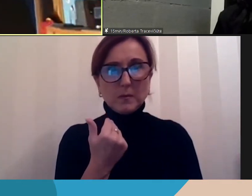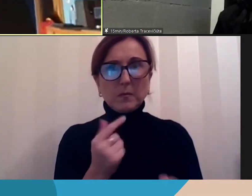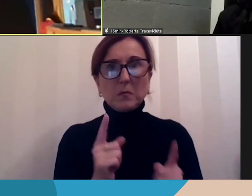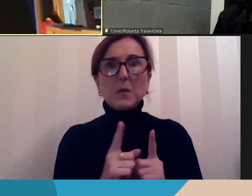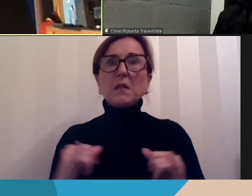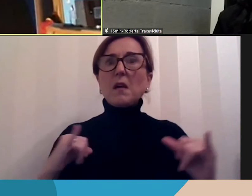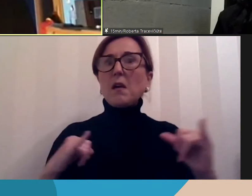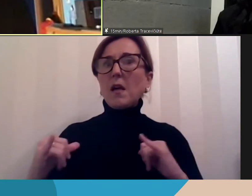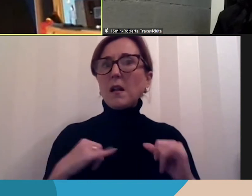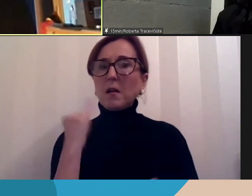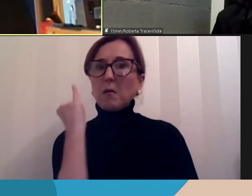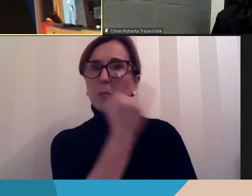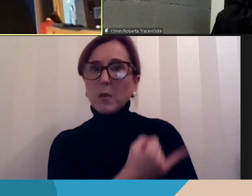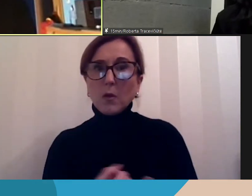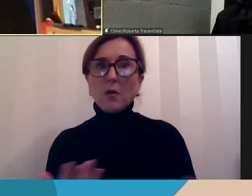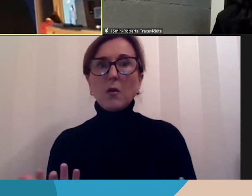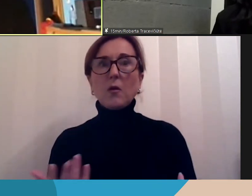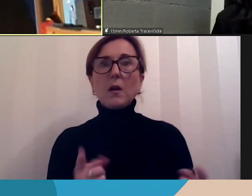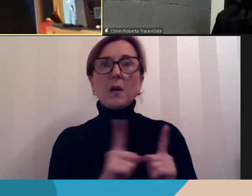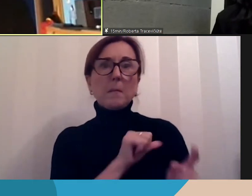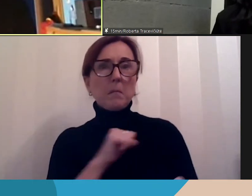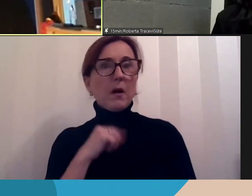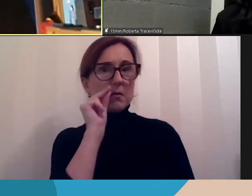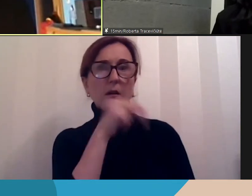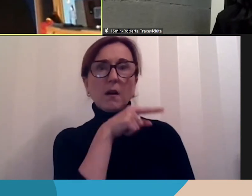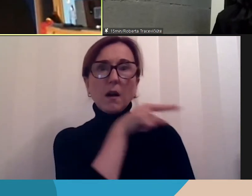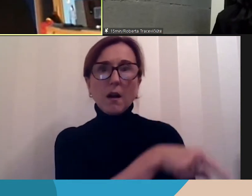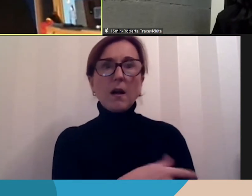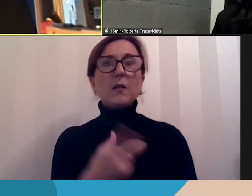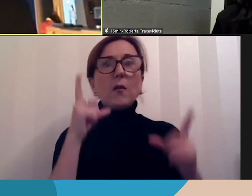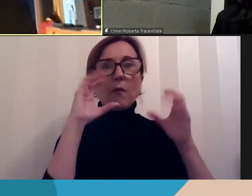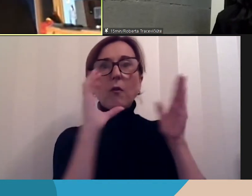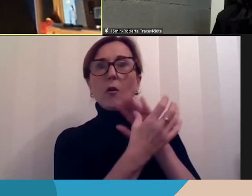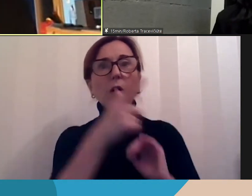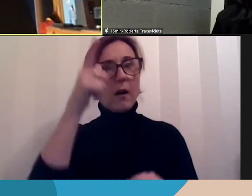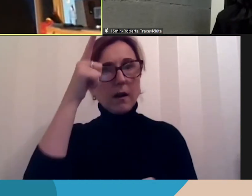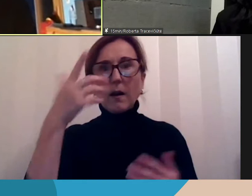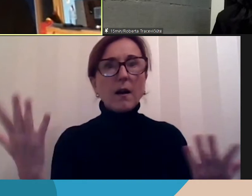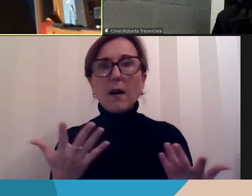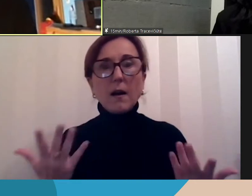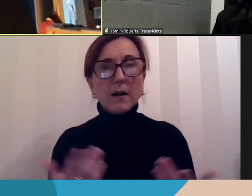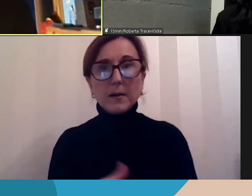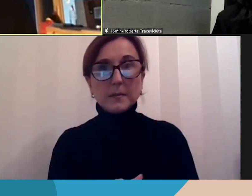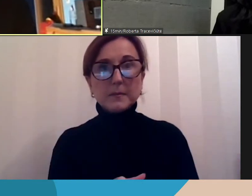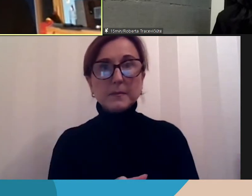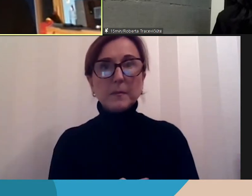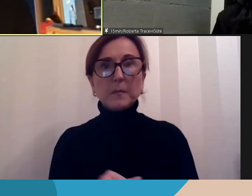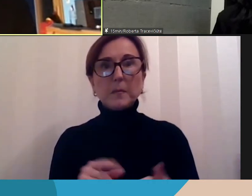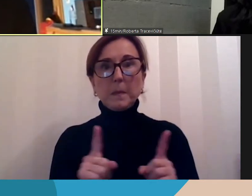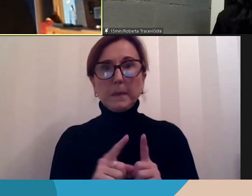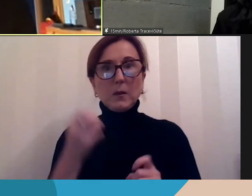legal arguments. Well, you mentioned eccentric behavior and that we were